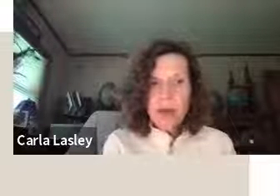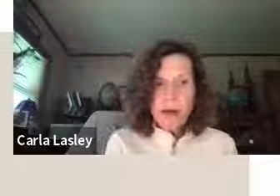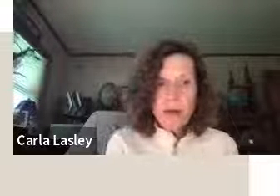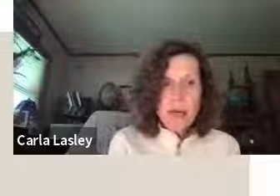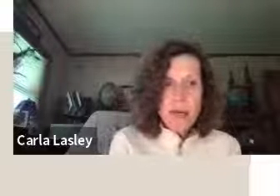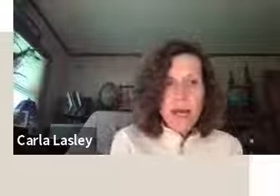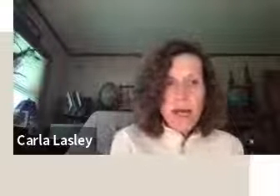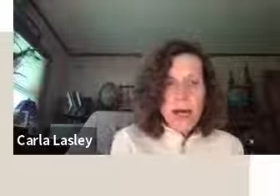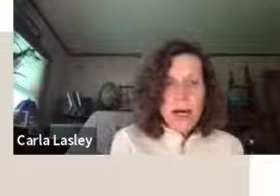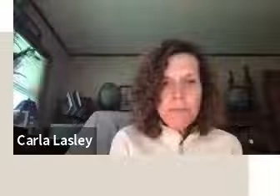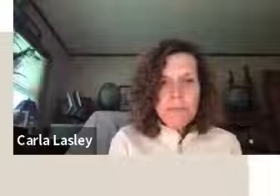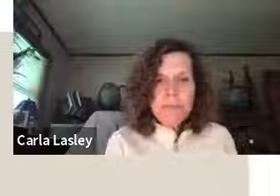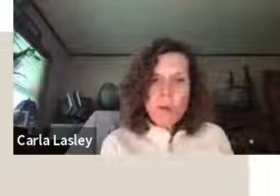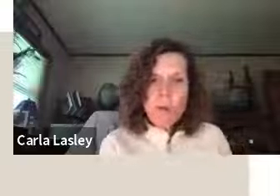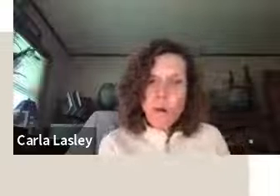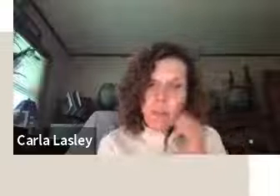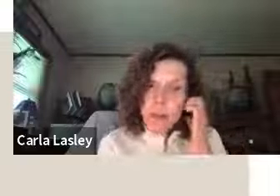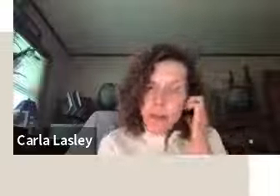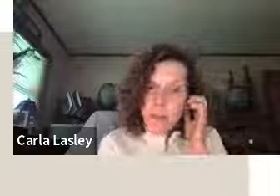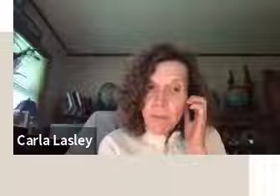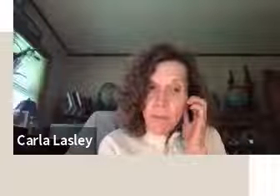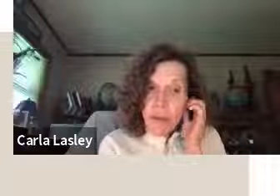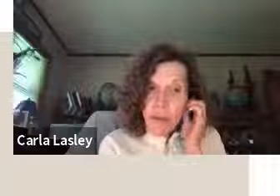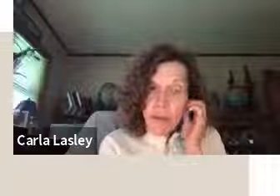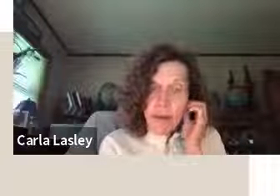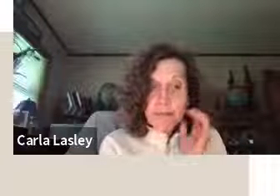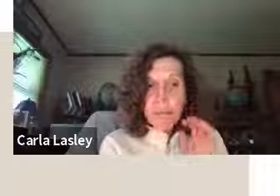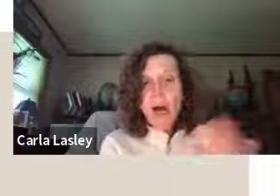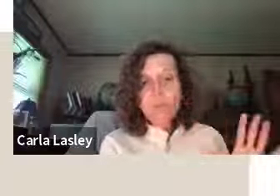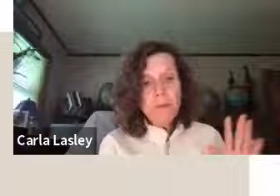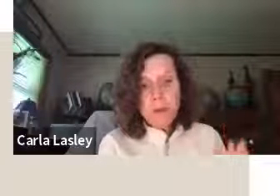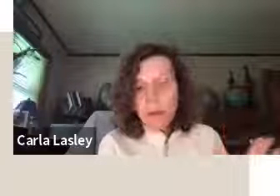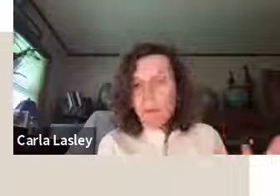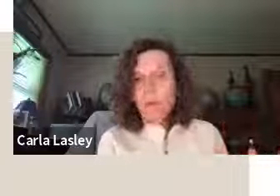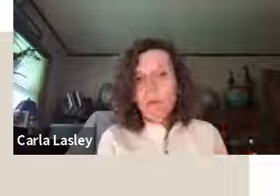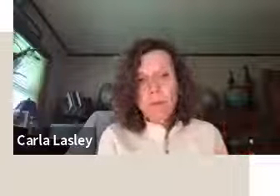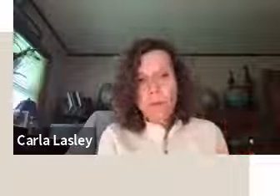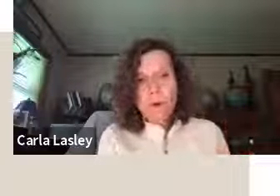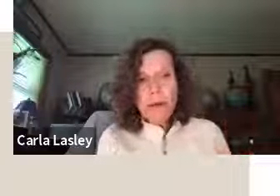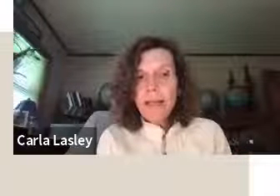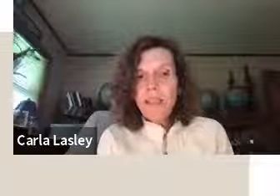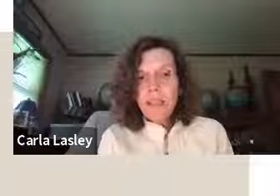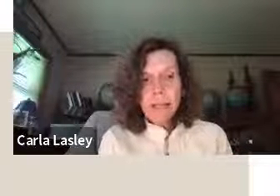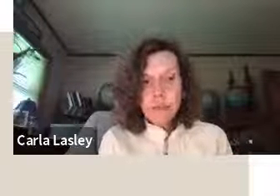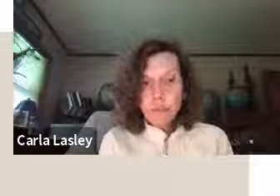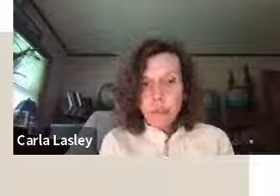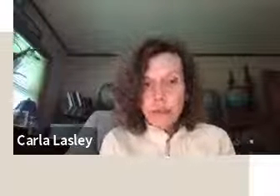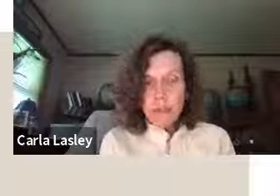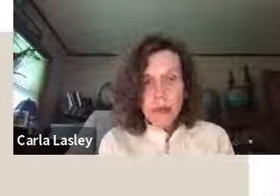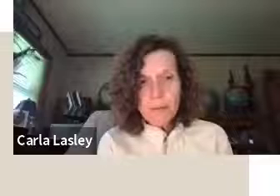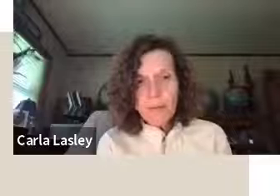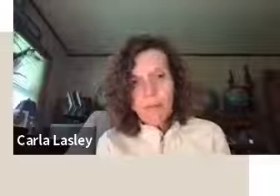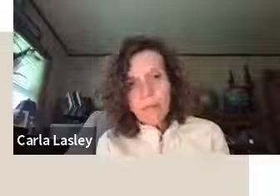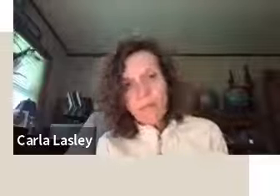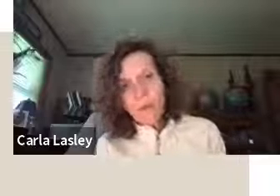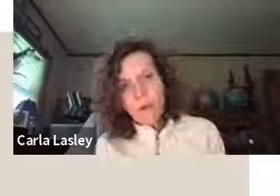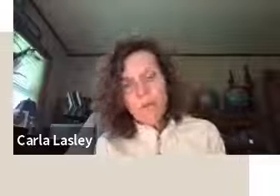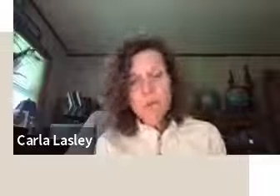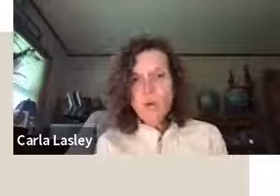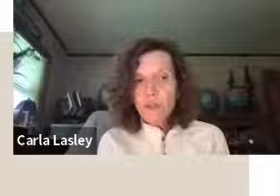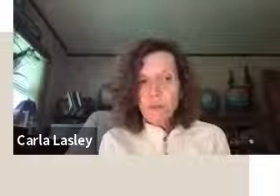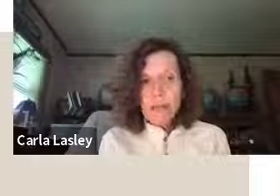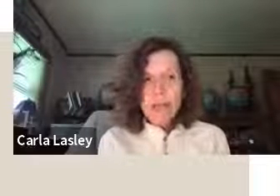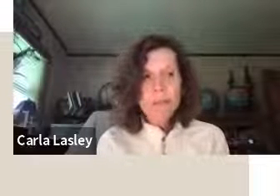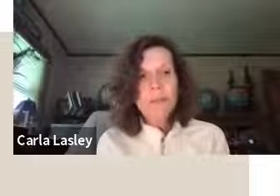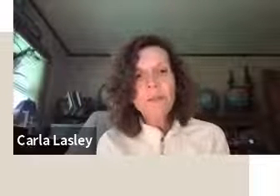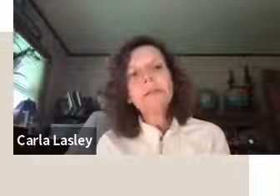through VR, or they may opt for an educational plan